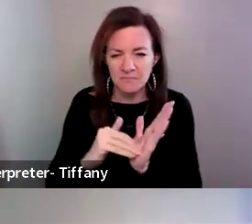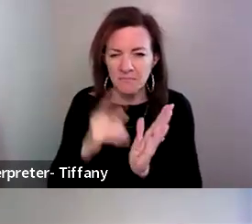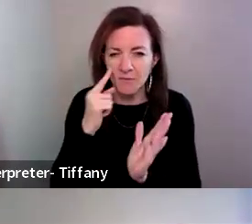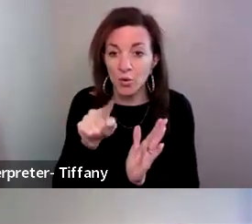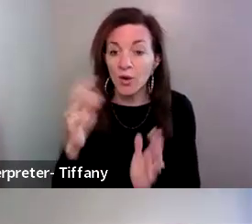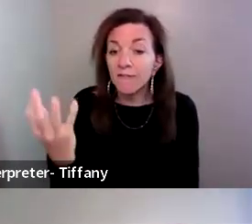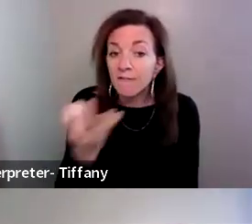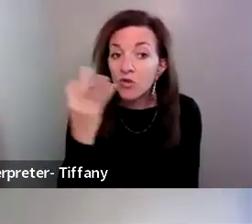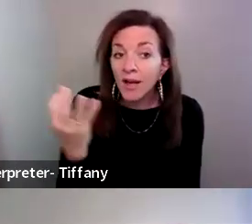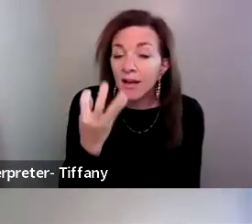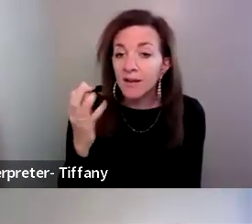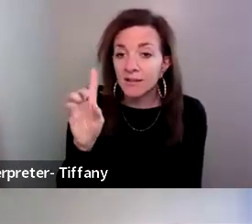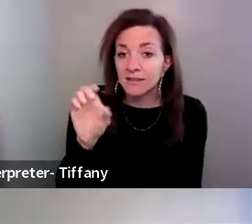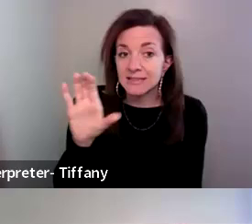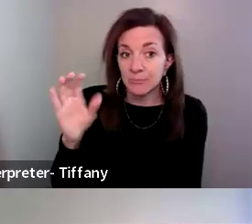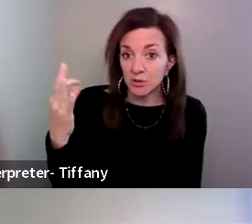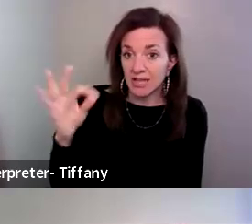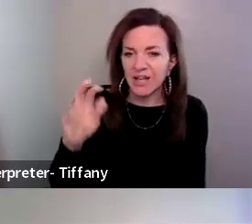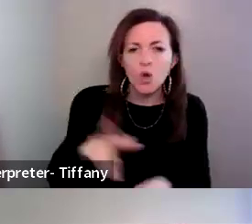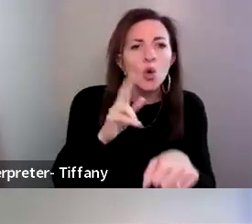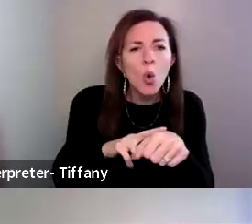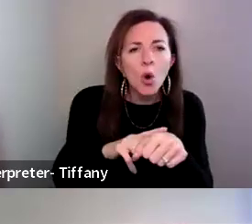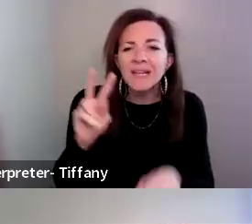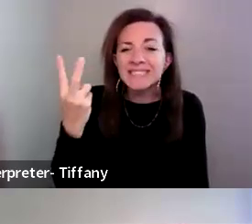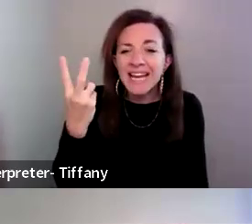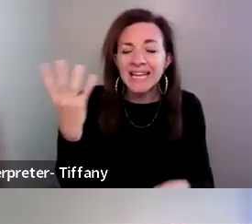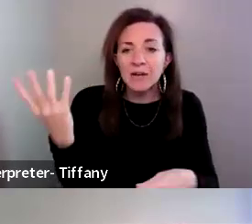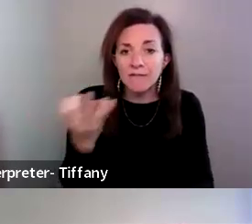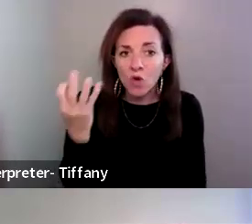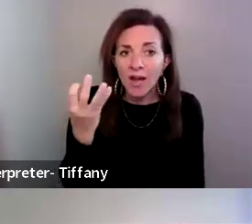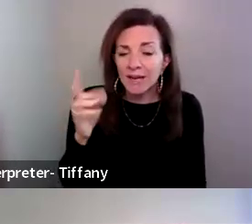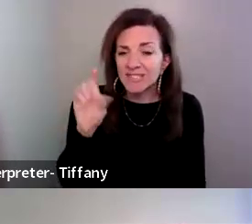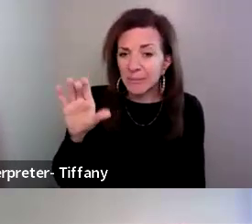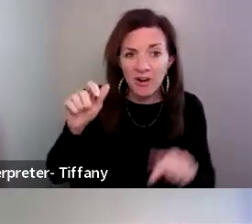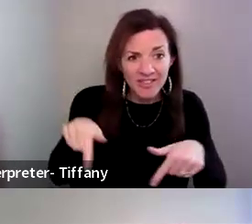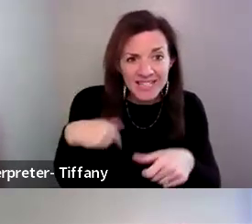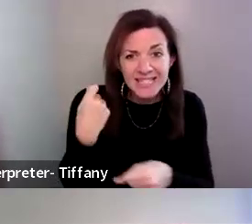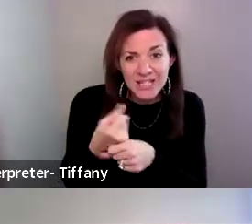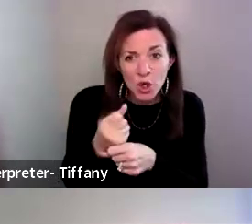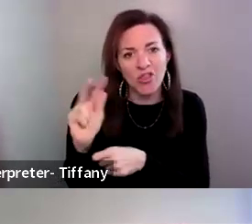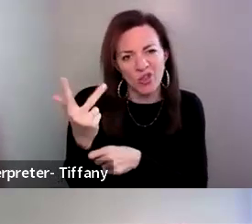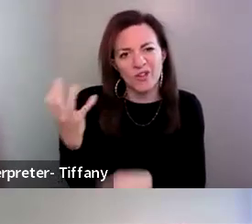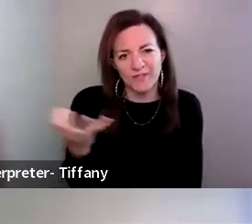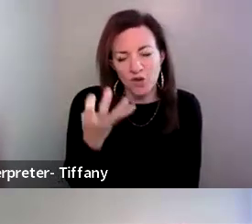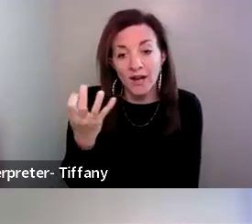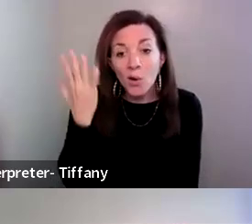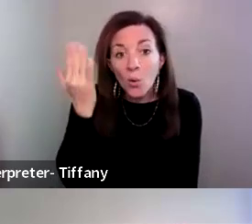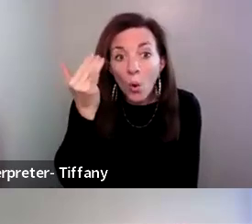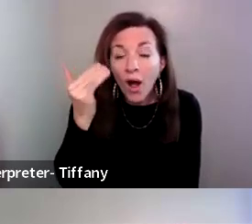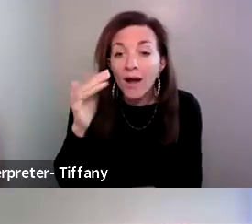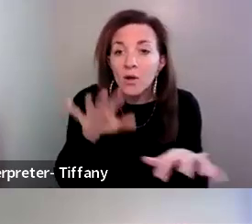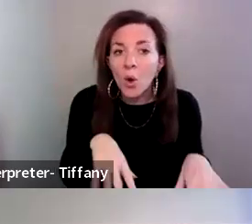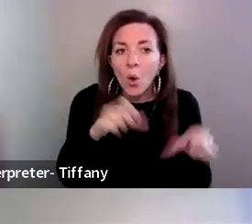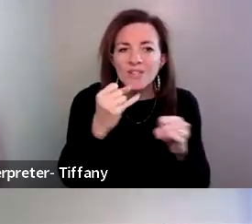for you. Friday, December 19th. We normally do it the second Friday, but this year we're going to do it the third because we're